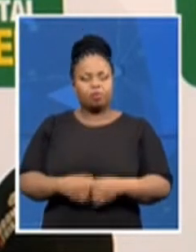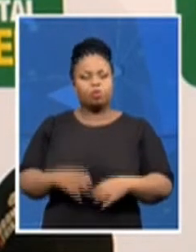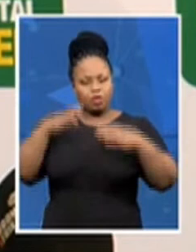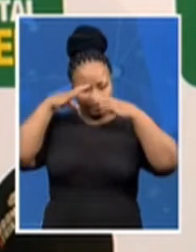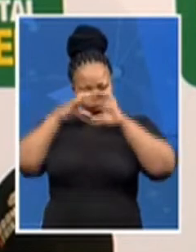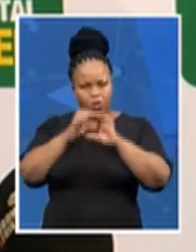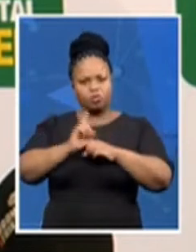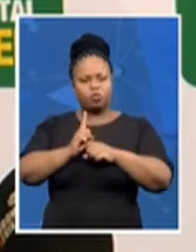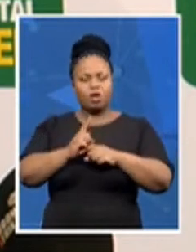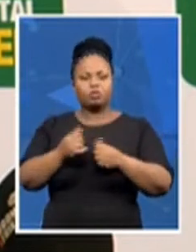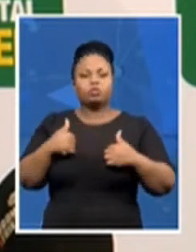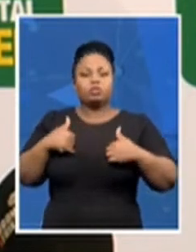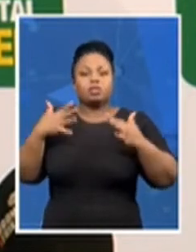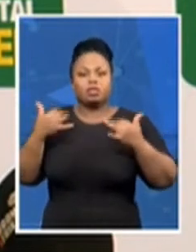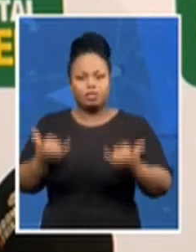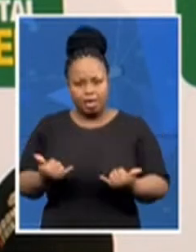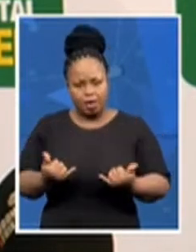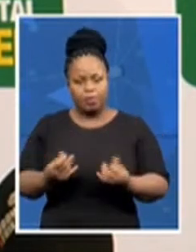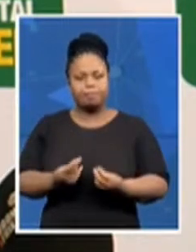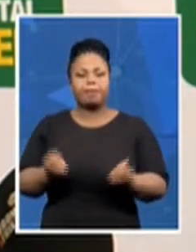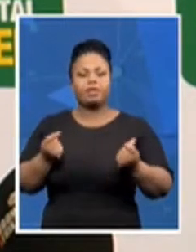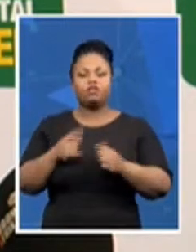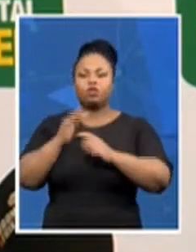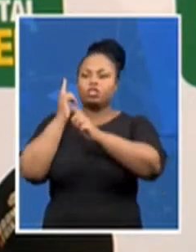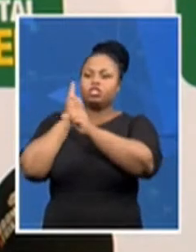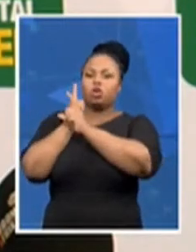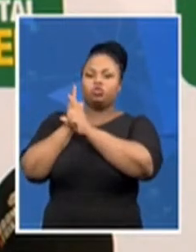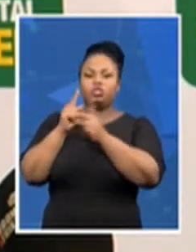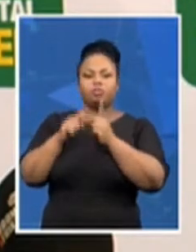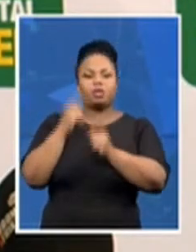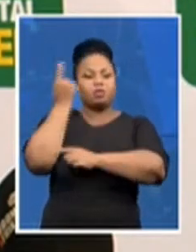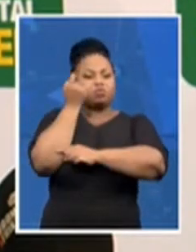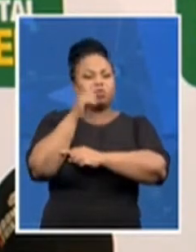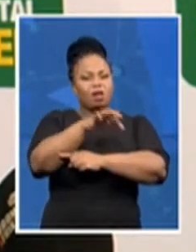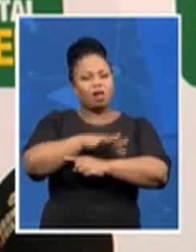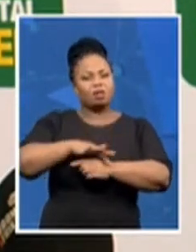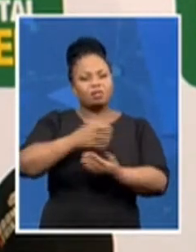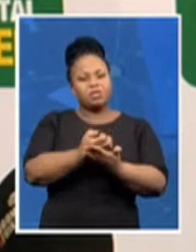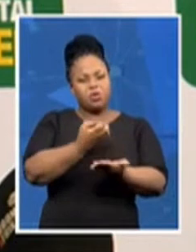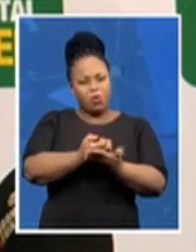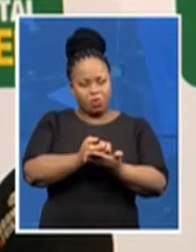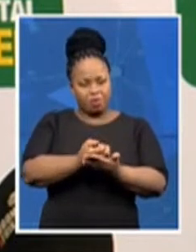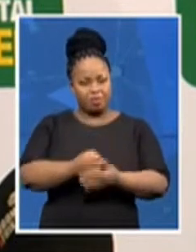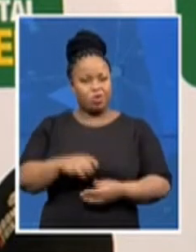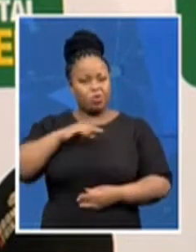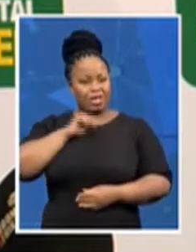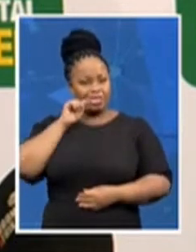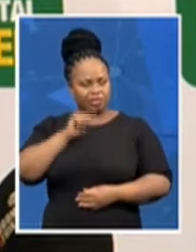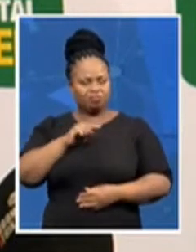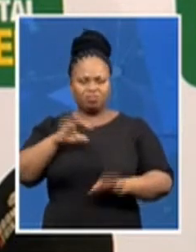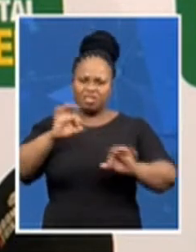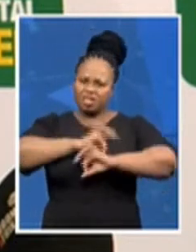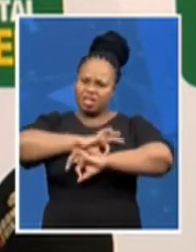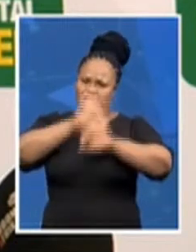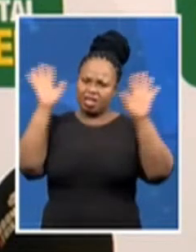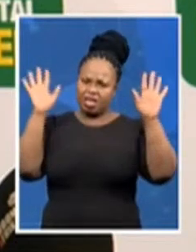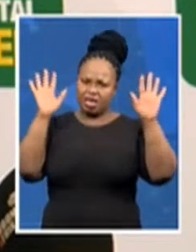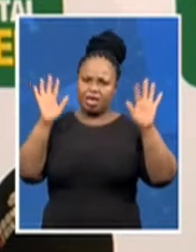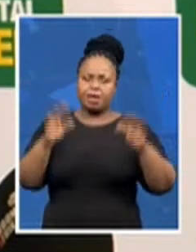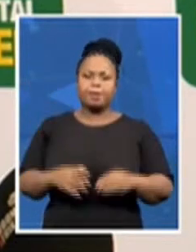on reigniting township and rural economy. This is with clear and precise actions